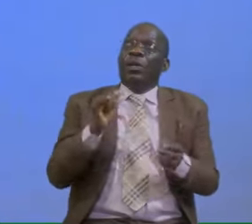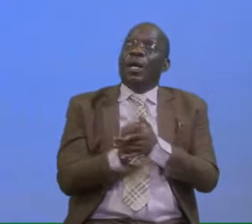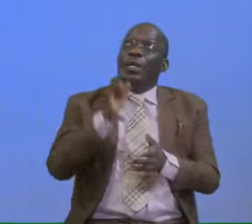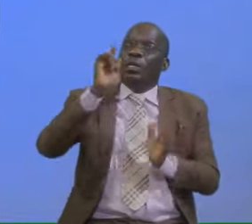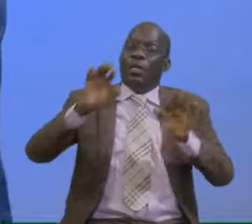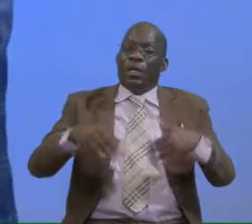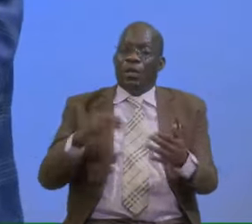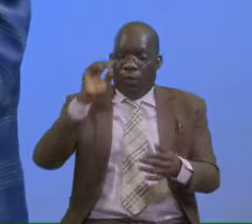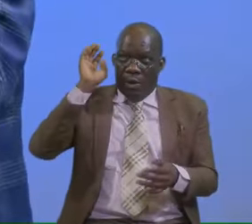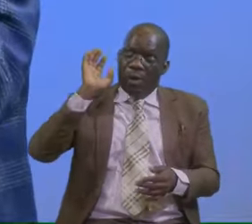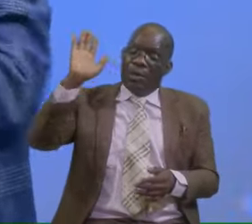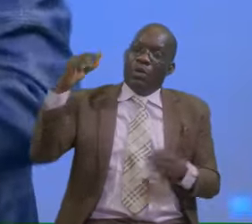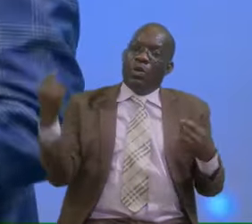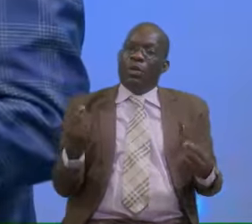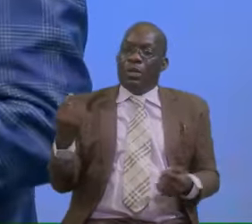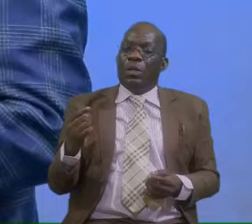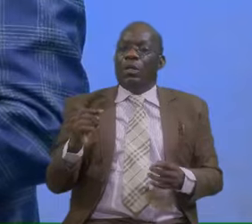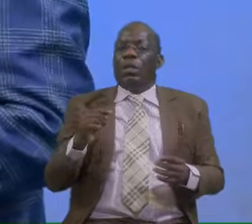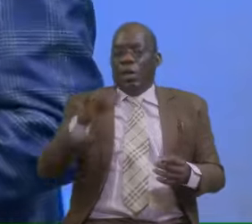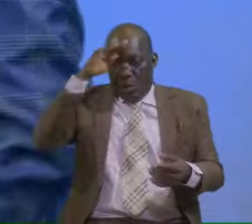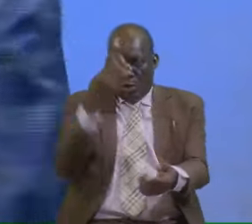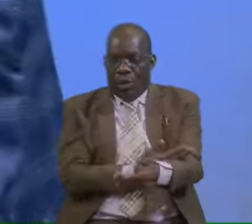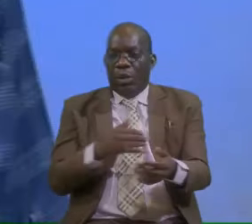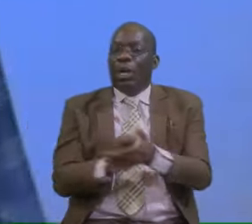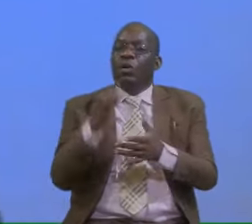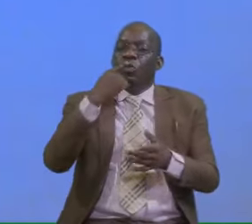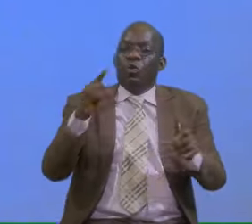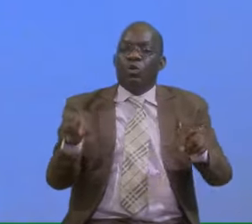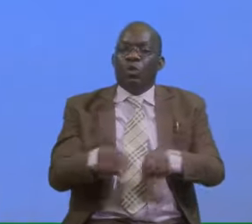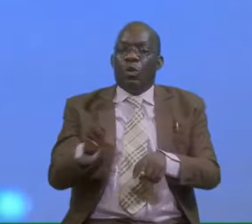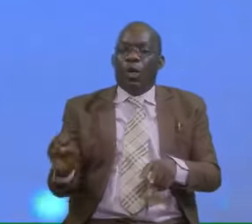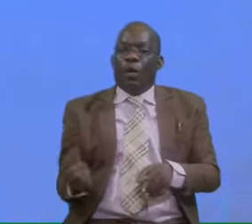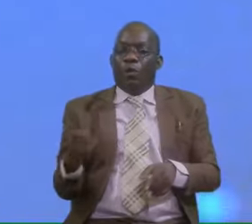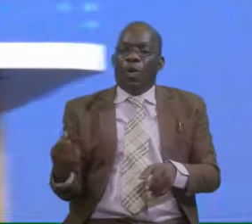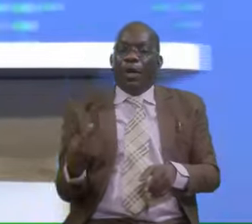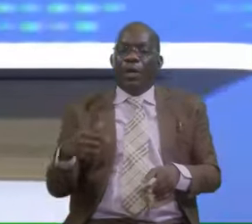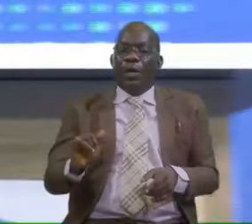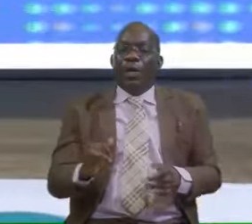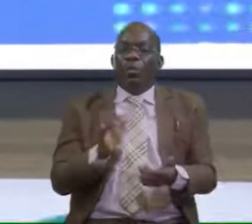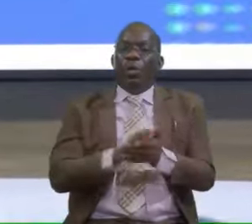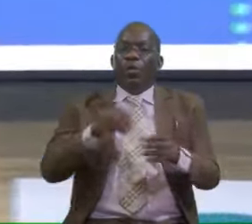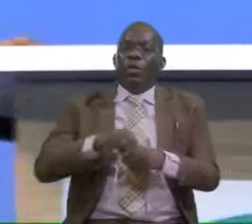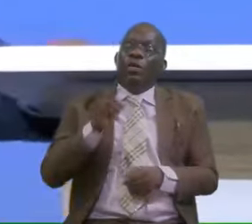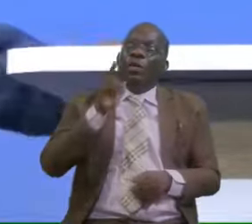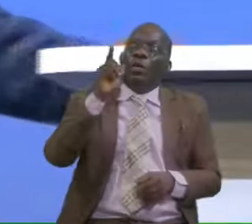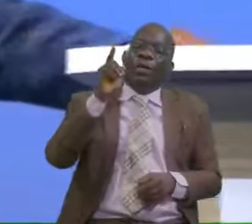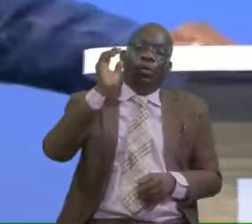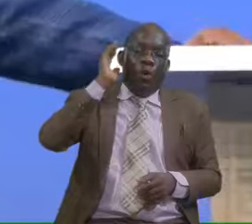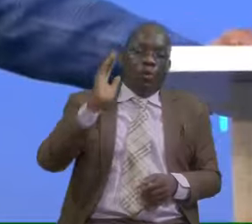whosoever believeth in him should not perish but have everlasting life. God has